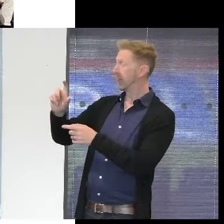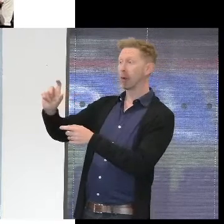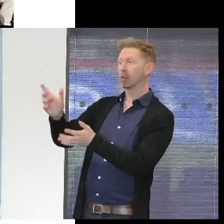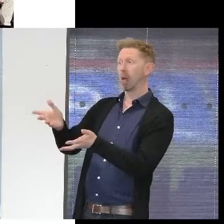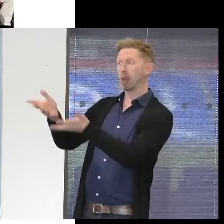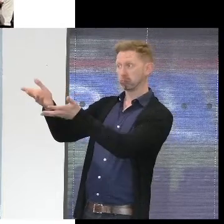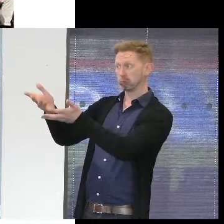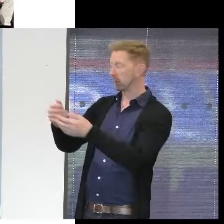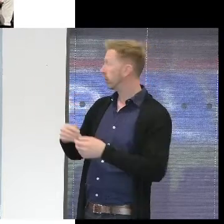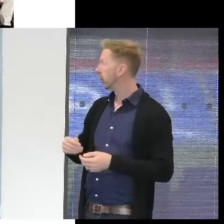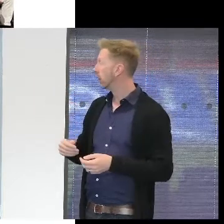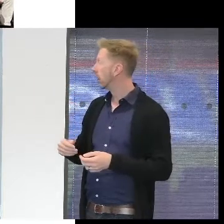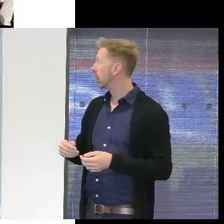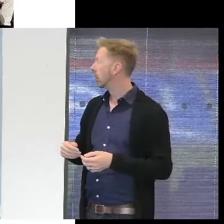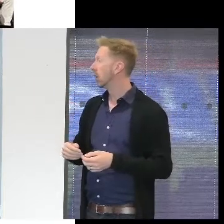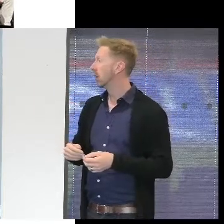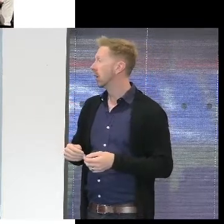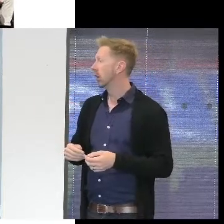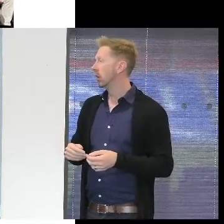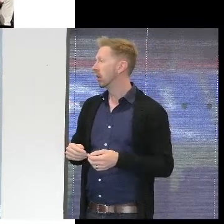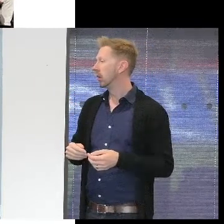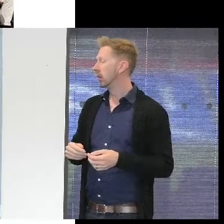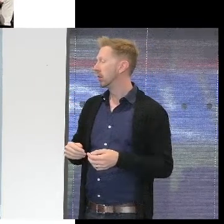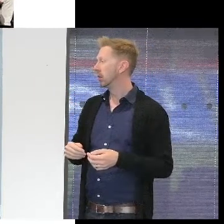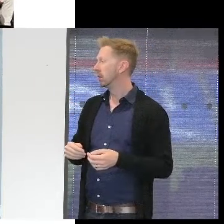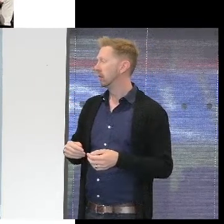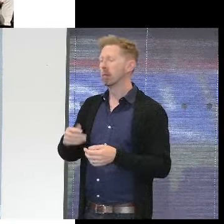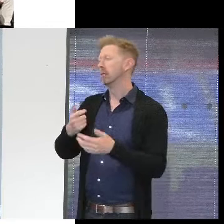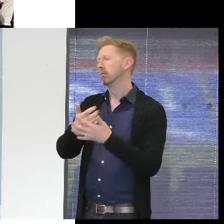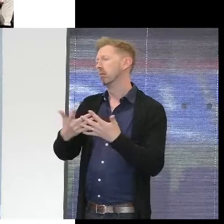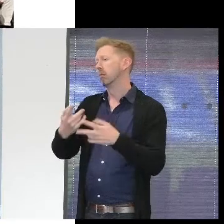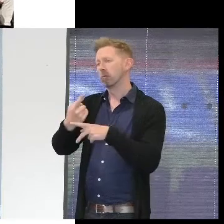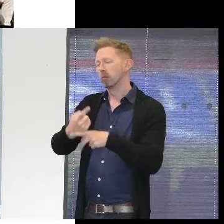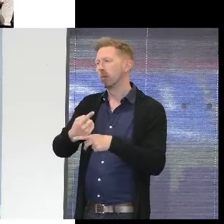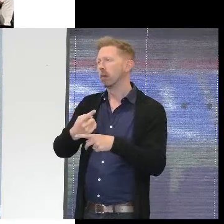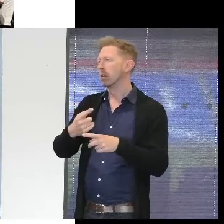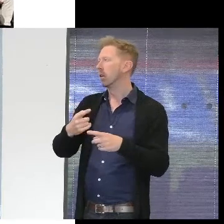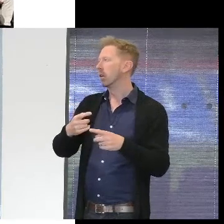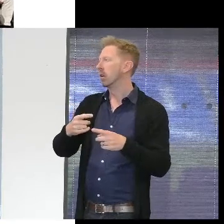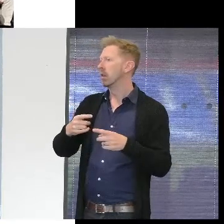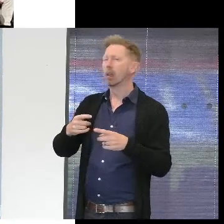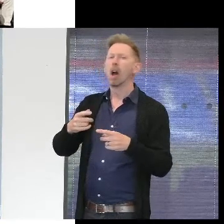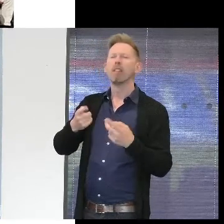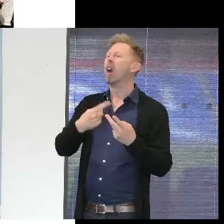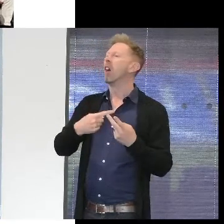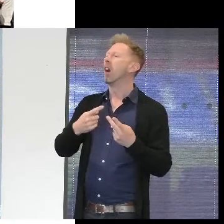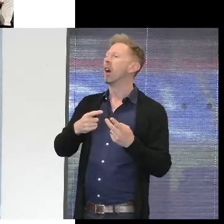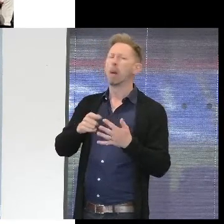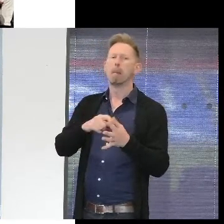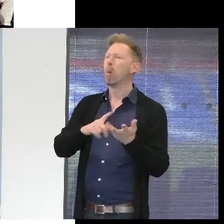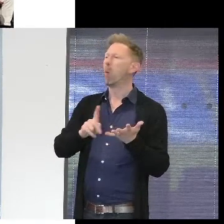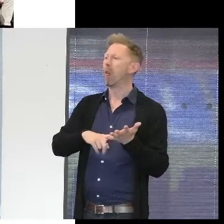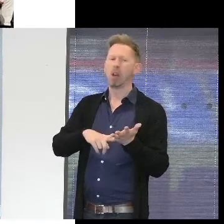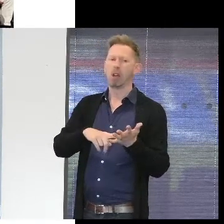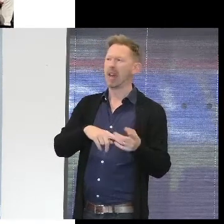Lots of people, and you'll see some of them come out, some of the great mentees we've had in the past, like Paul and Dee, who will speak after this, were both great and both